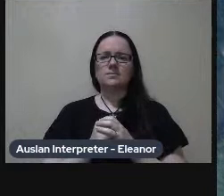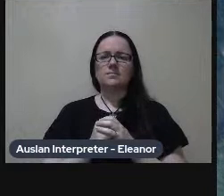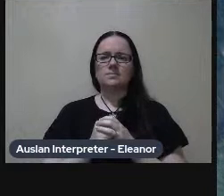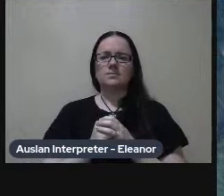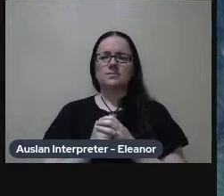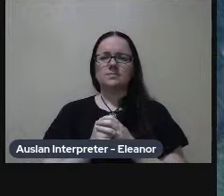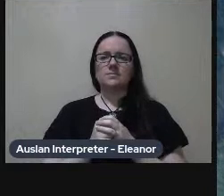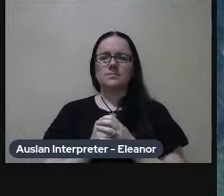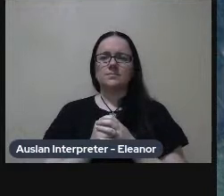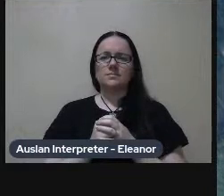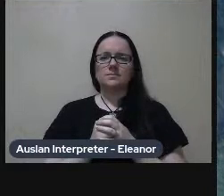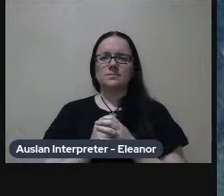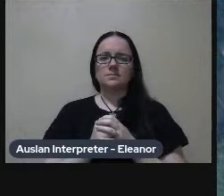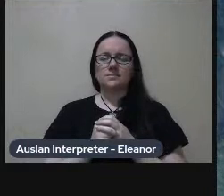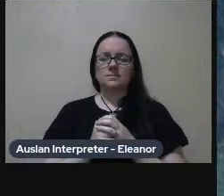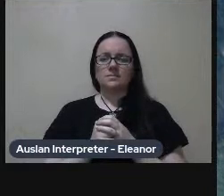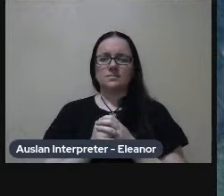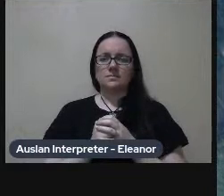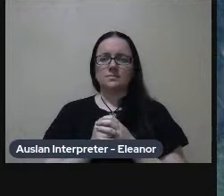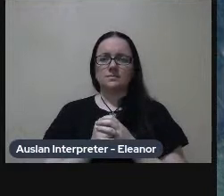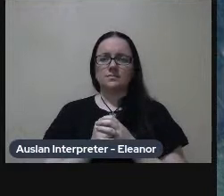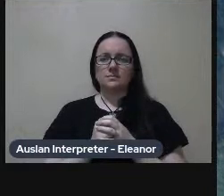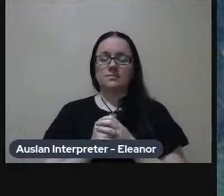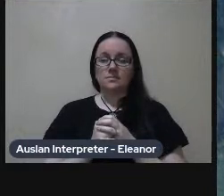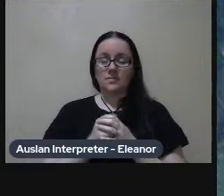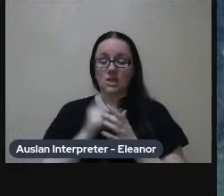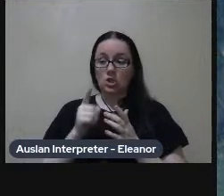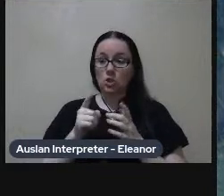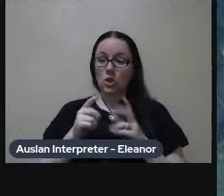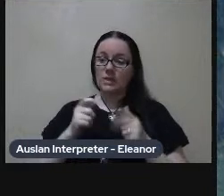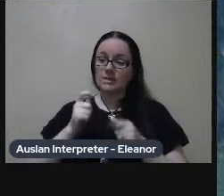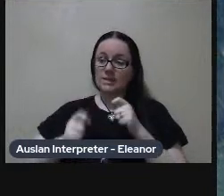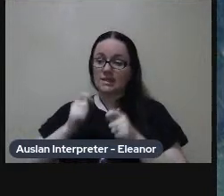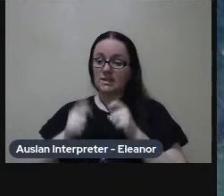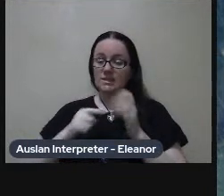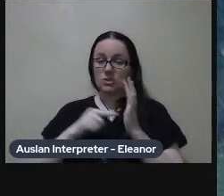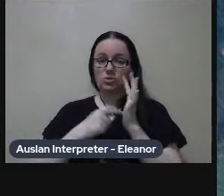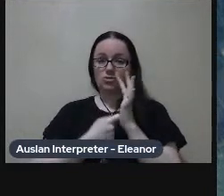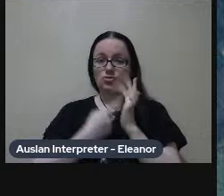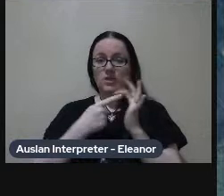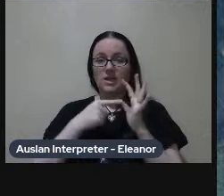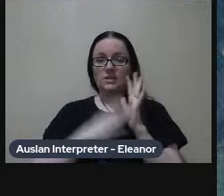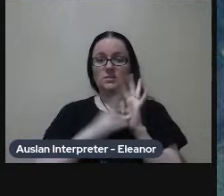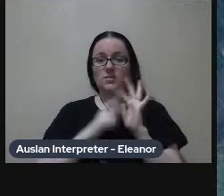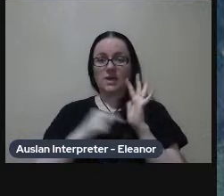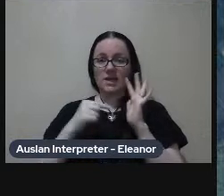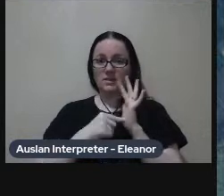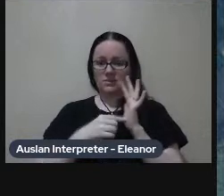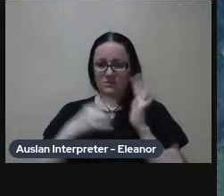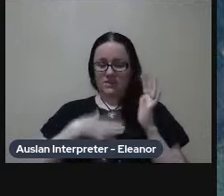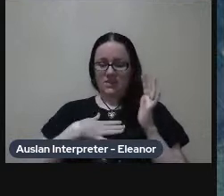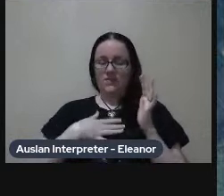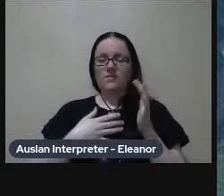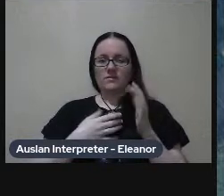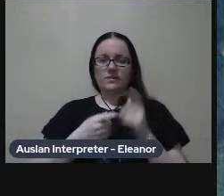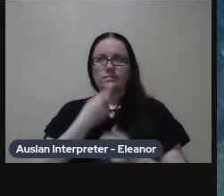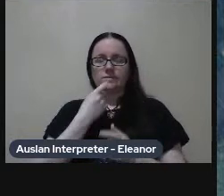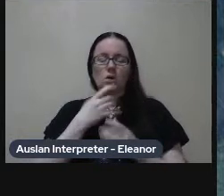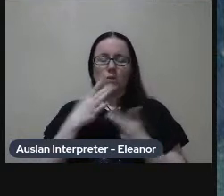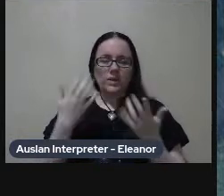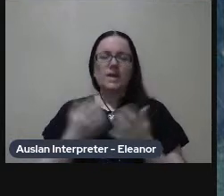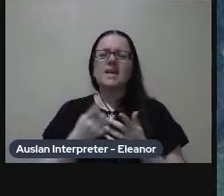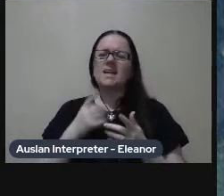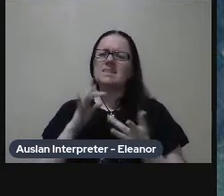if you're testing a treatment and you're getting a personal benefit, it's still emotional labor getting involved in these things. You're